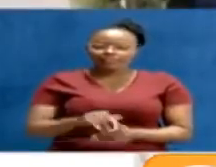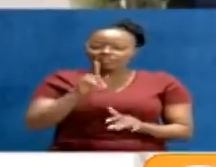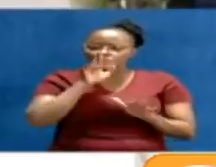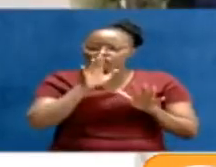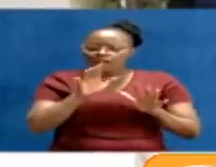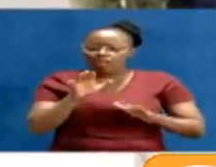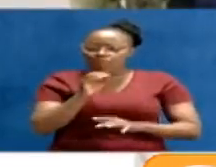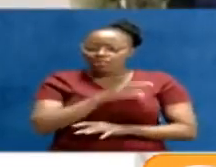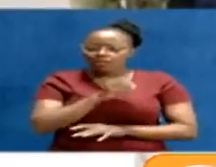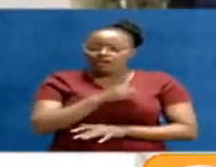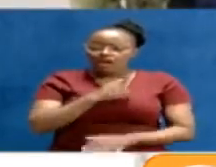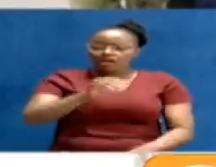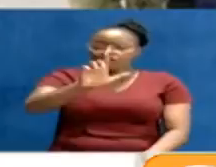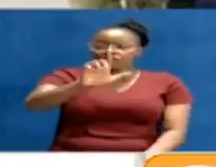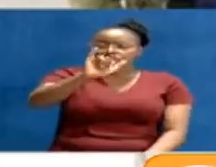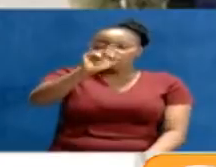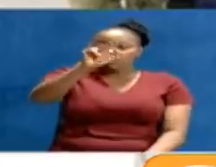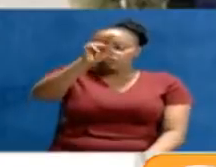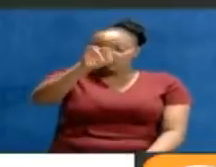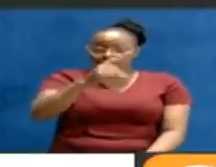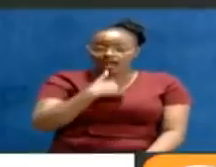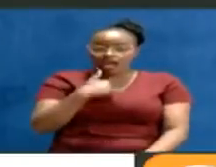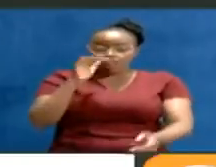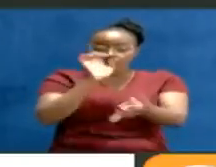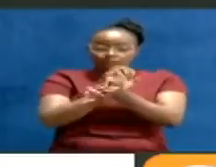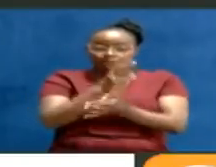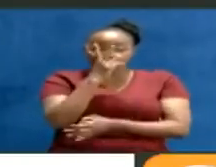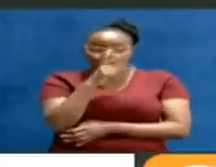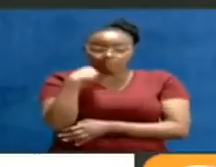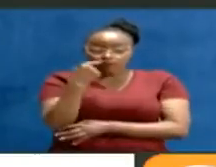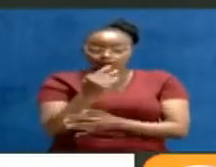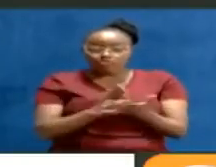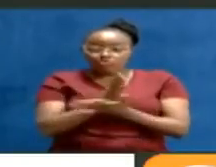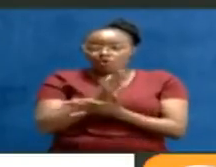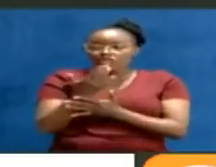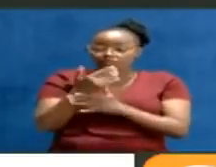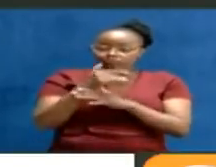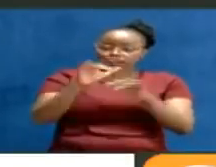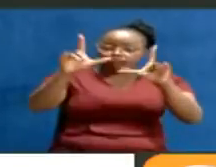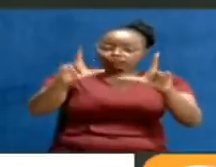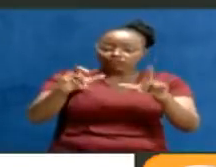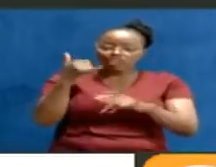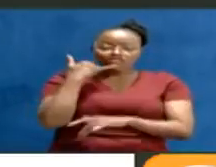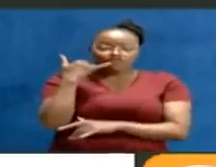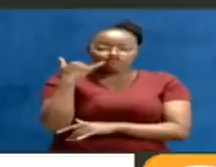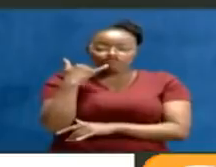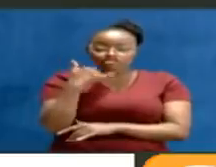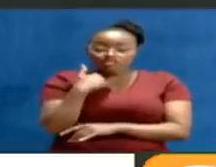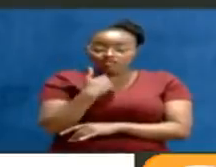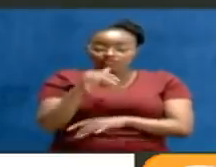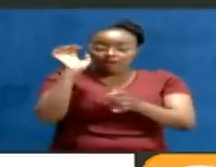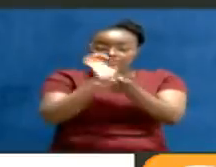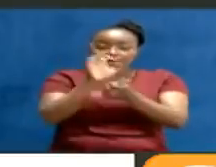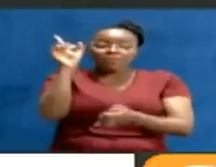Silence and fear has gripped Likoni residents following the arrest of a terror suspect, whom through these pictures and video footage in his phone, retrieved by detectives